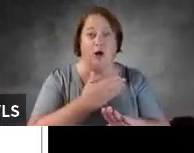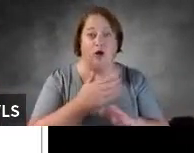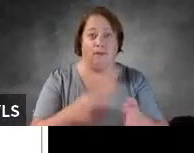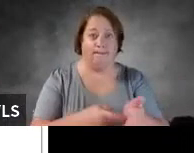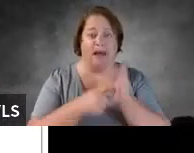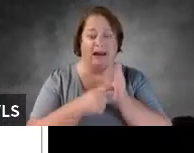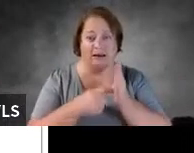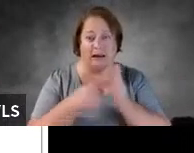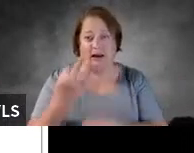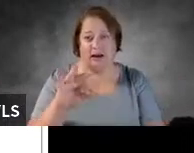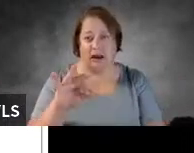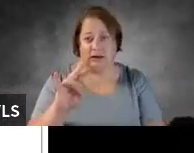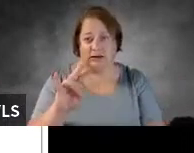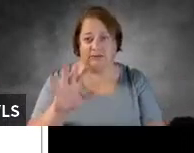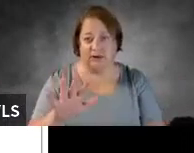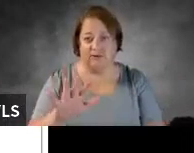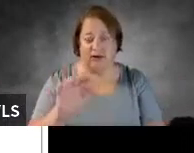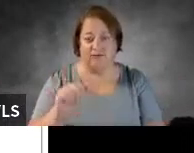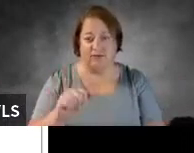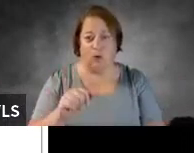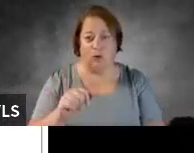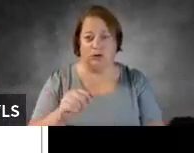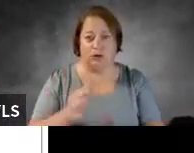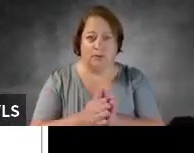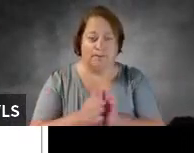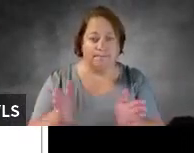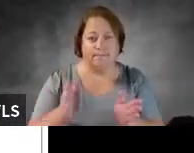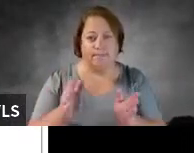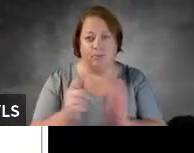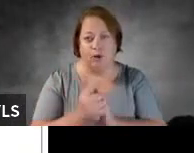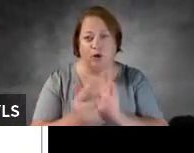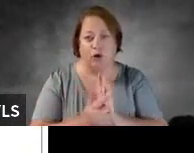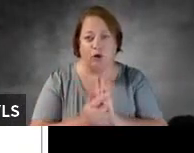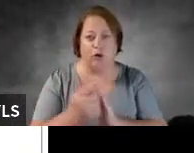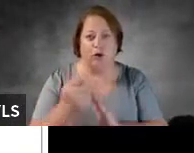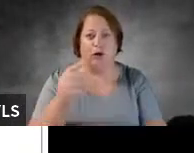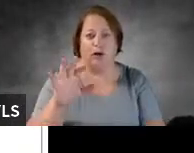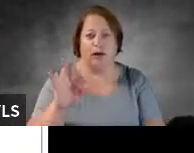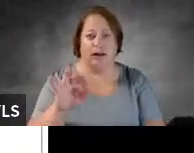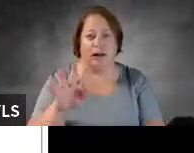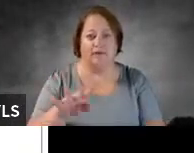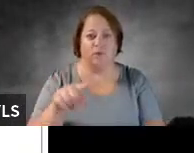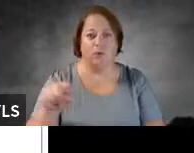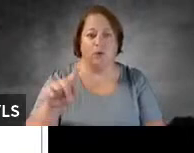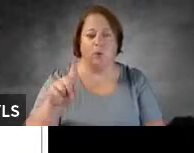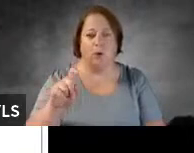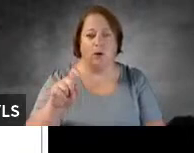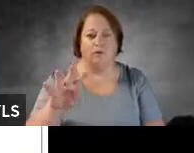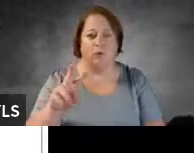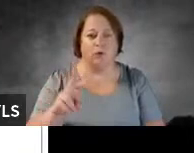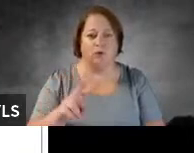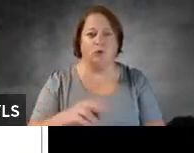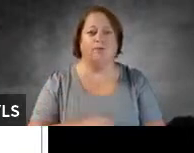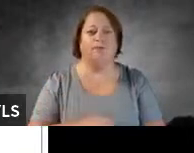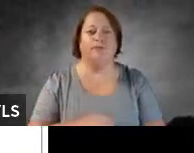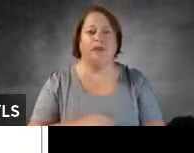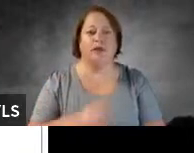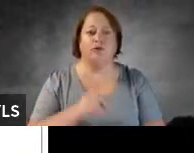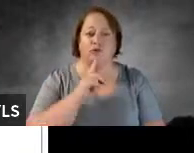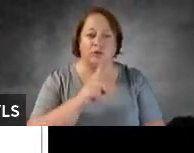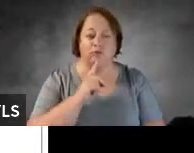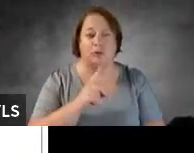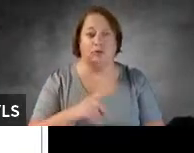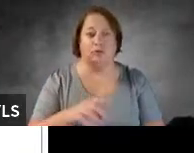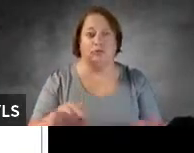of 1975, which was Public Law 94-142, which is quite a remarkable that what has happened here